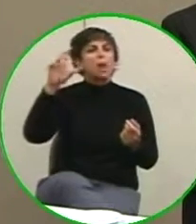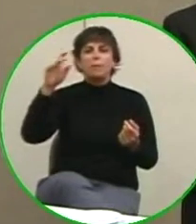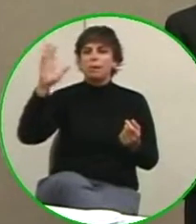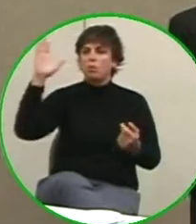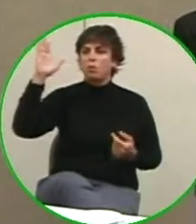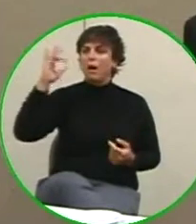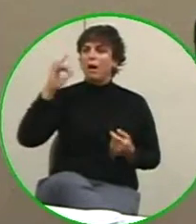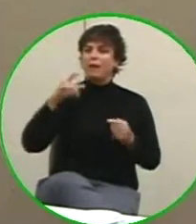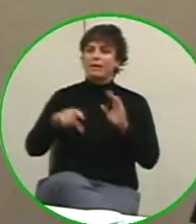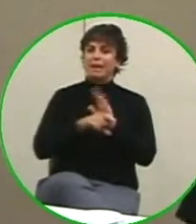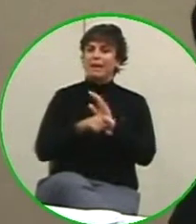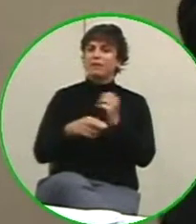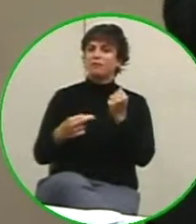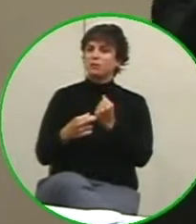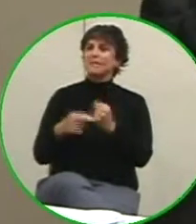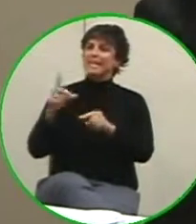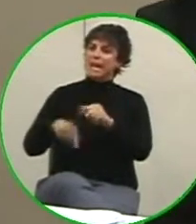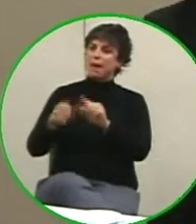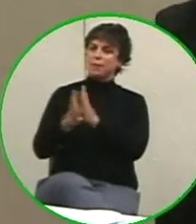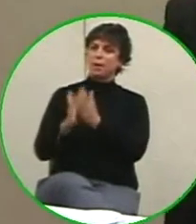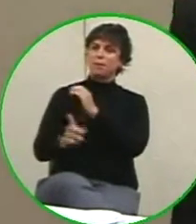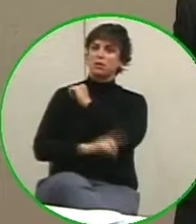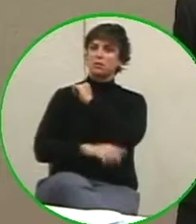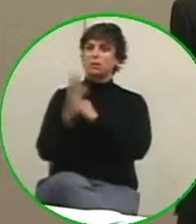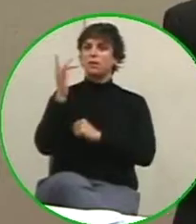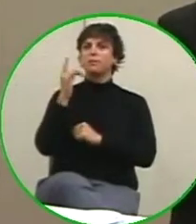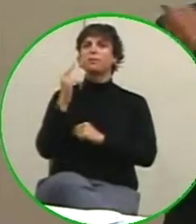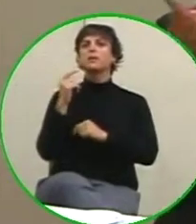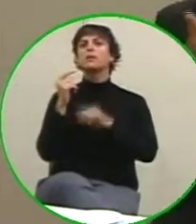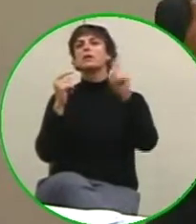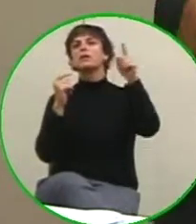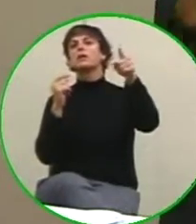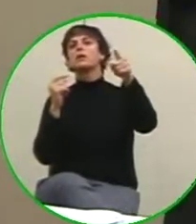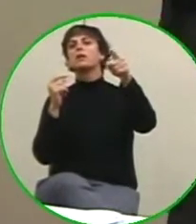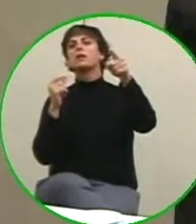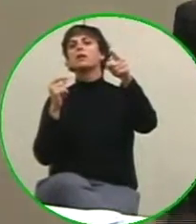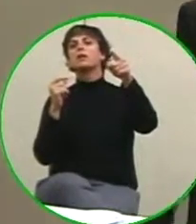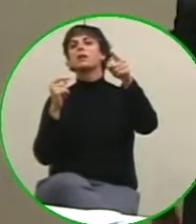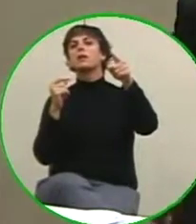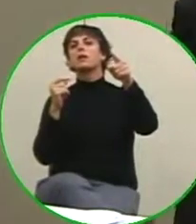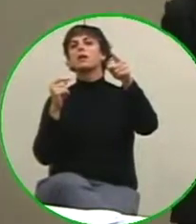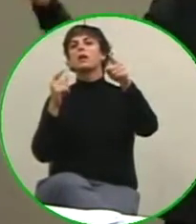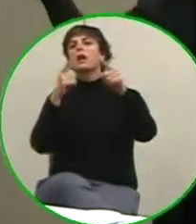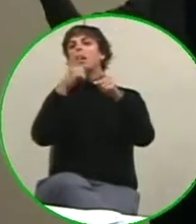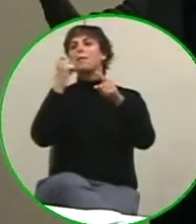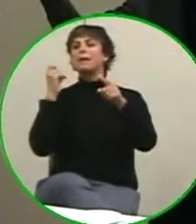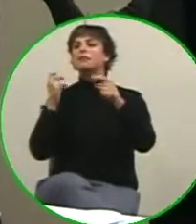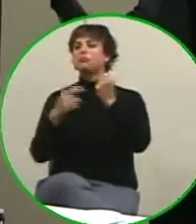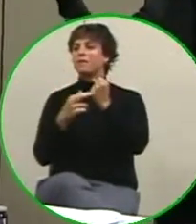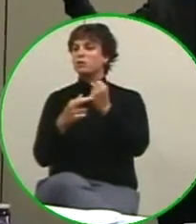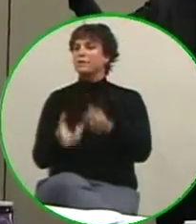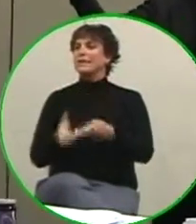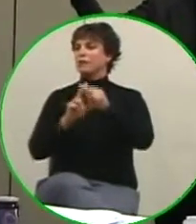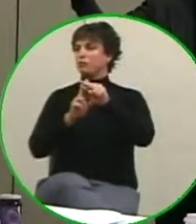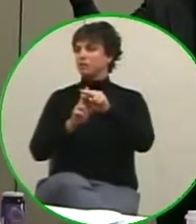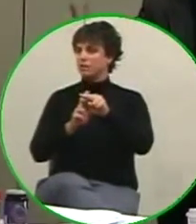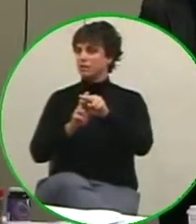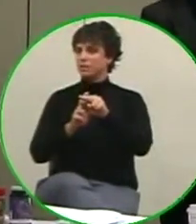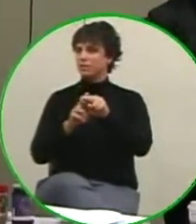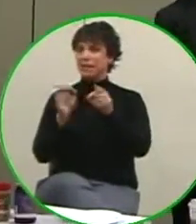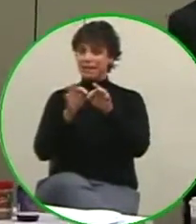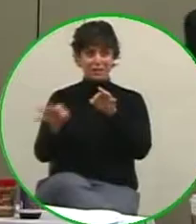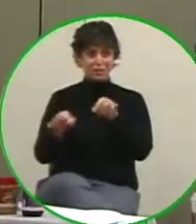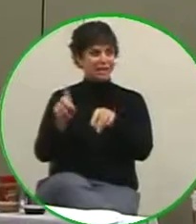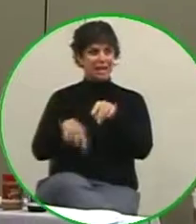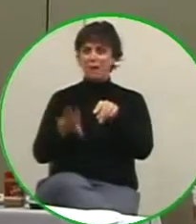why negative reinforcement can't be punishment? Reinforcement increases the behavior. Yes. Reinforcement By definition, they can't be the